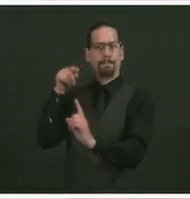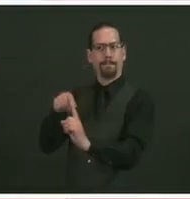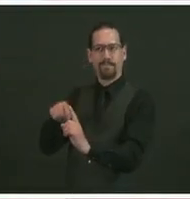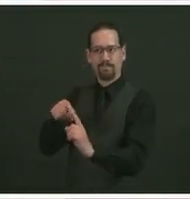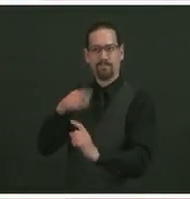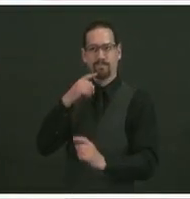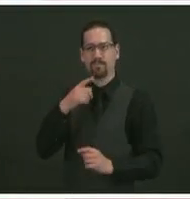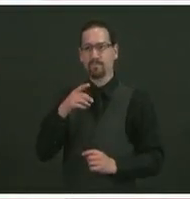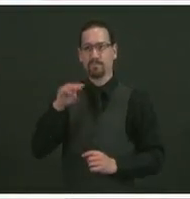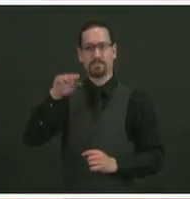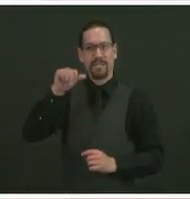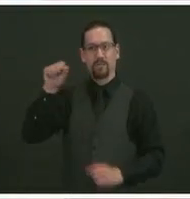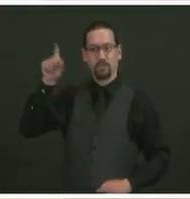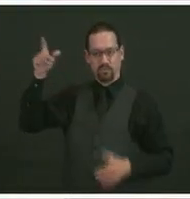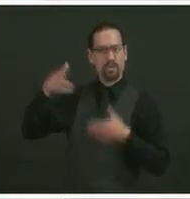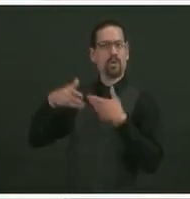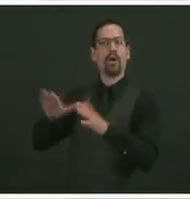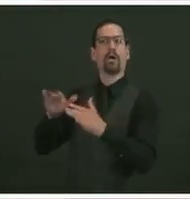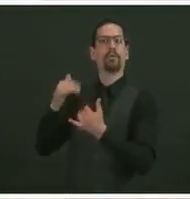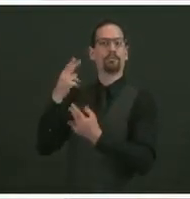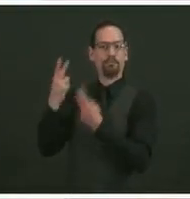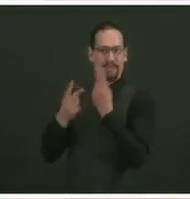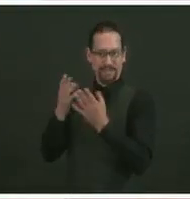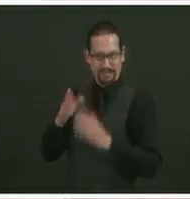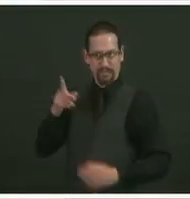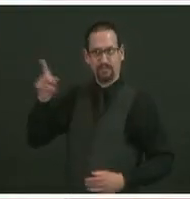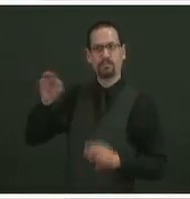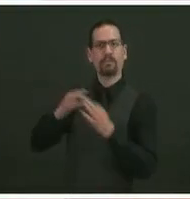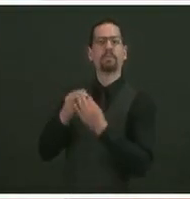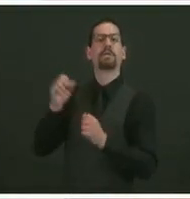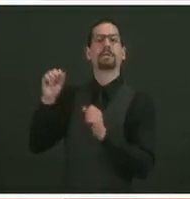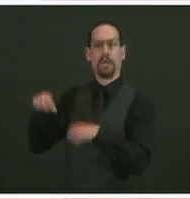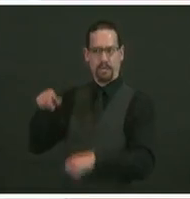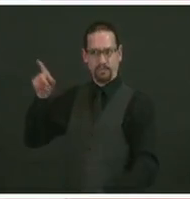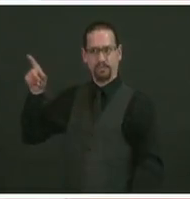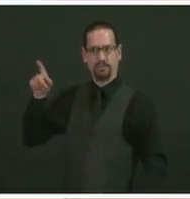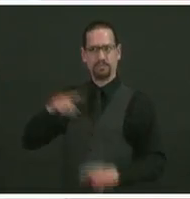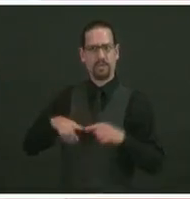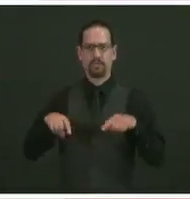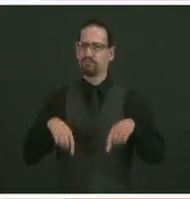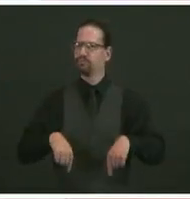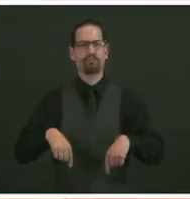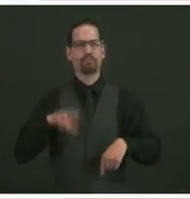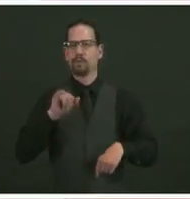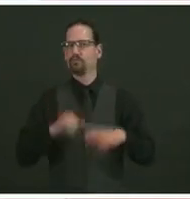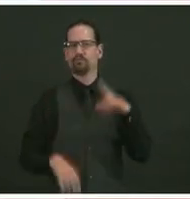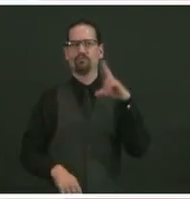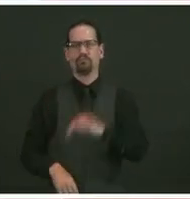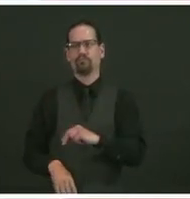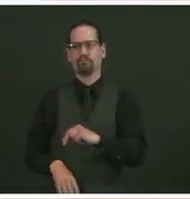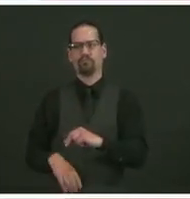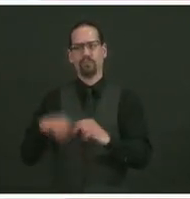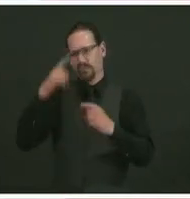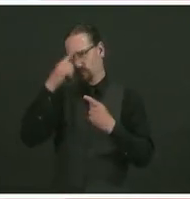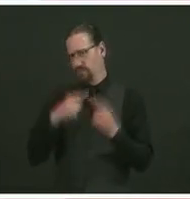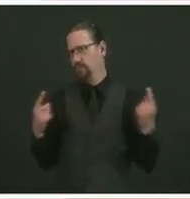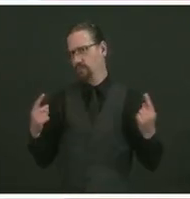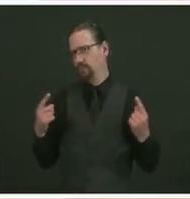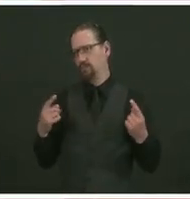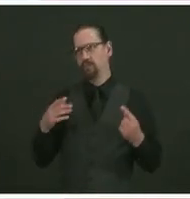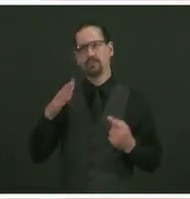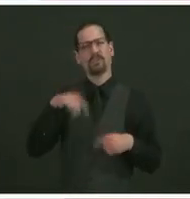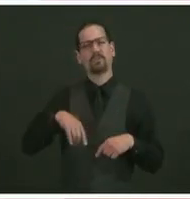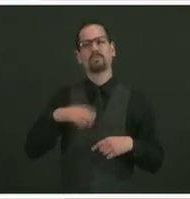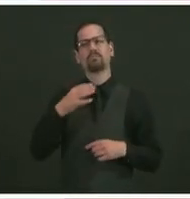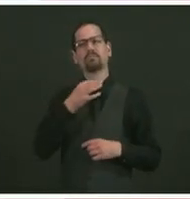some people to visit their loved ones in nursing homes again. You doubled down on your decision not to do that. I think some folks are frustrated. Yeah. Can you just shine